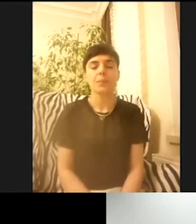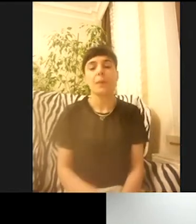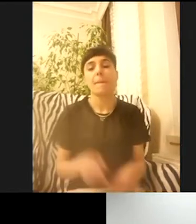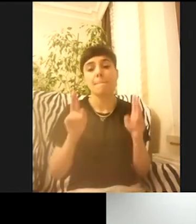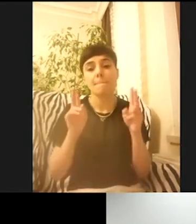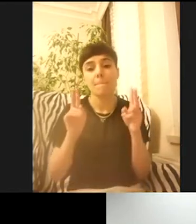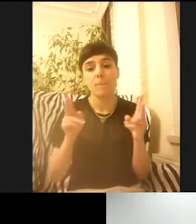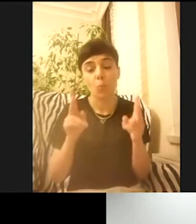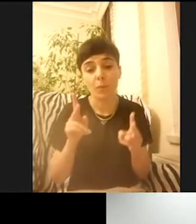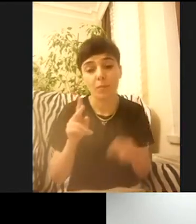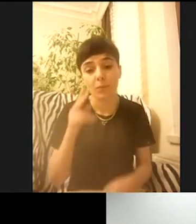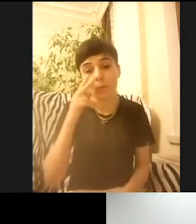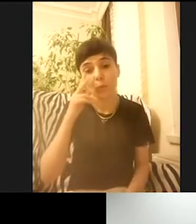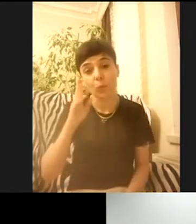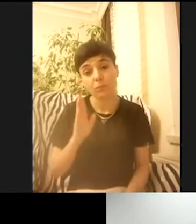continuously excluding.